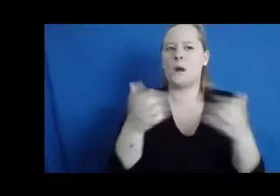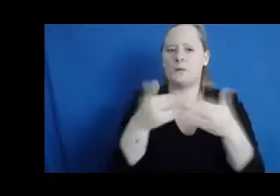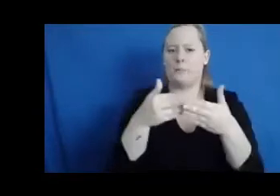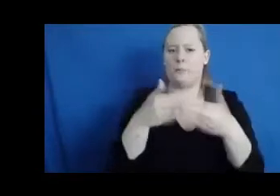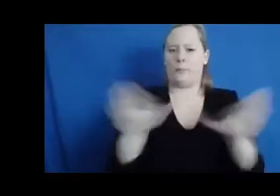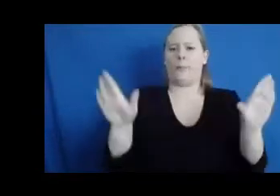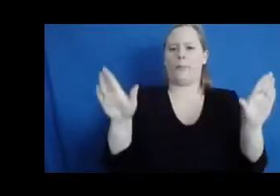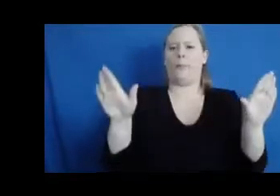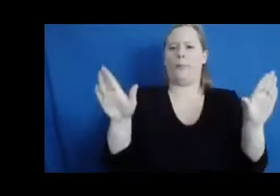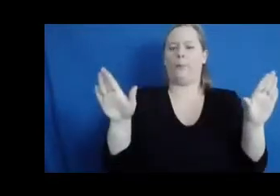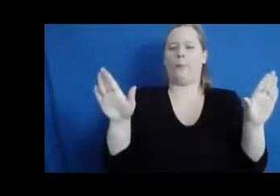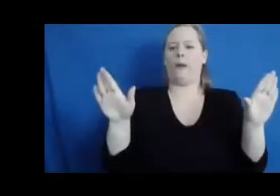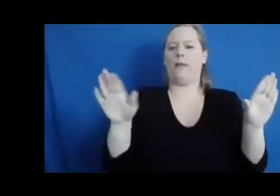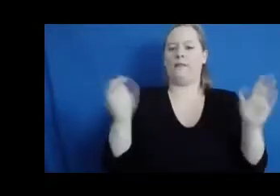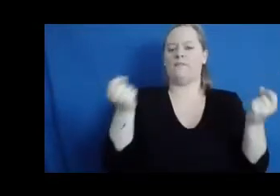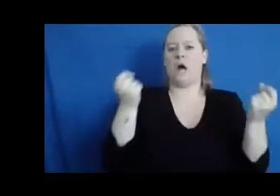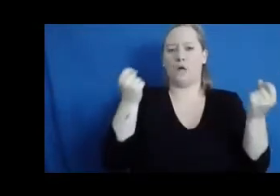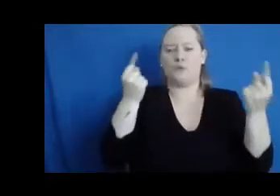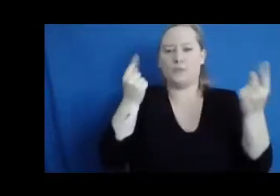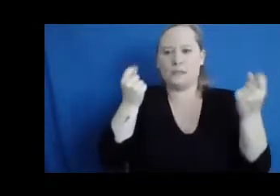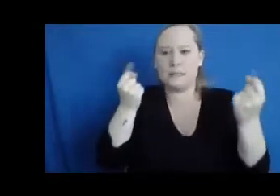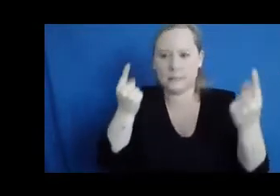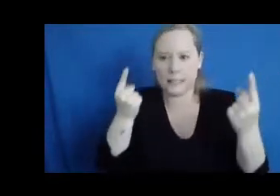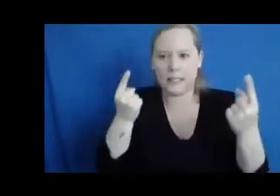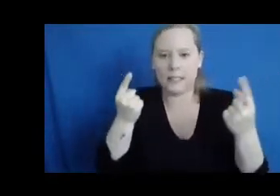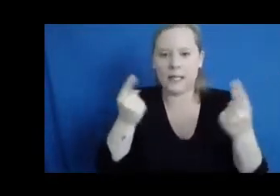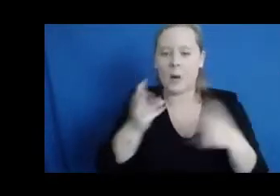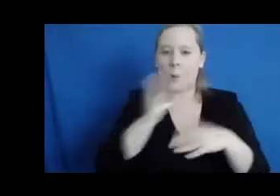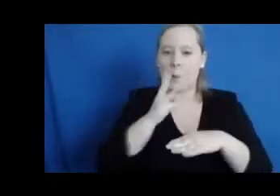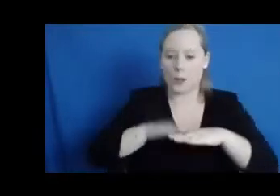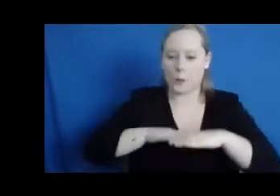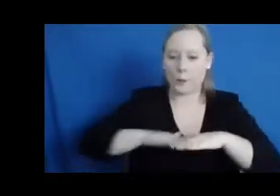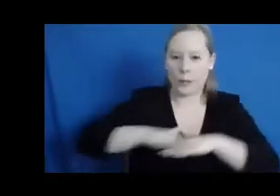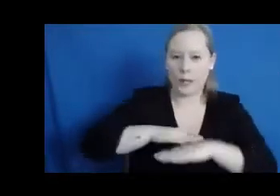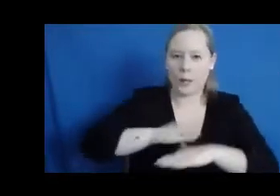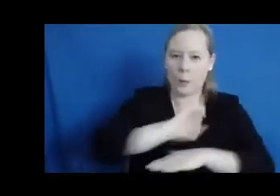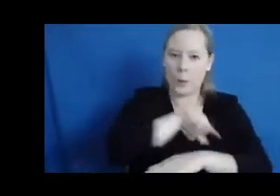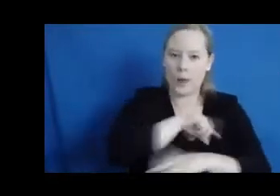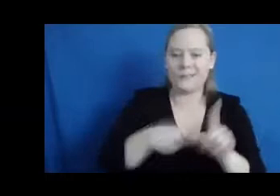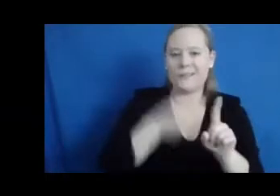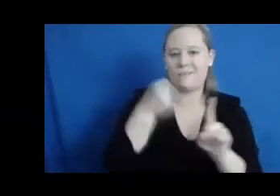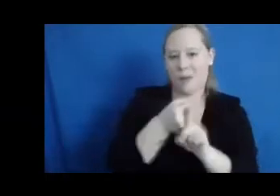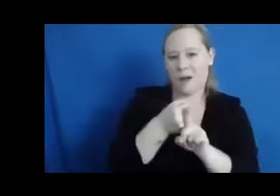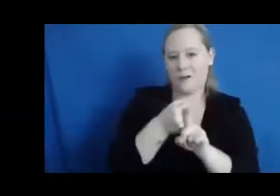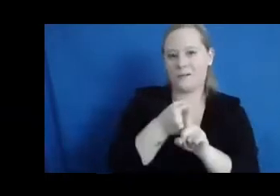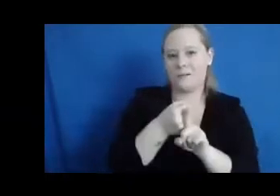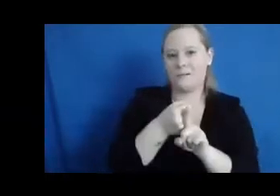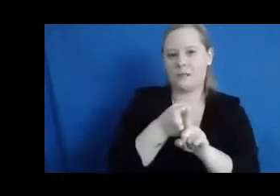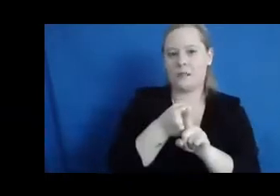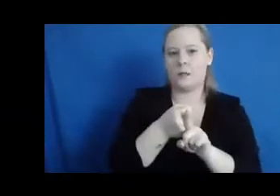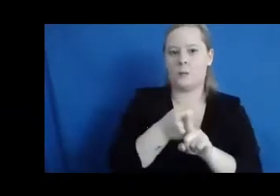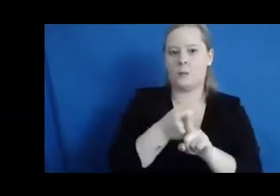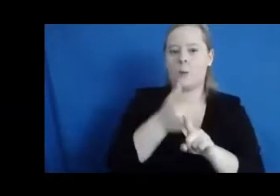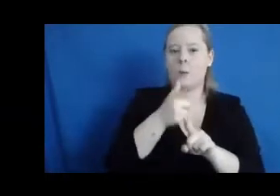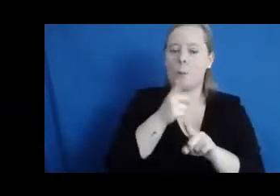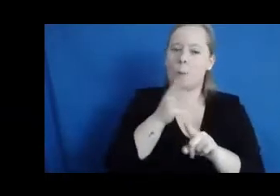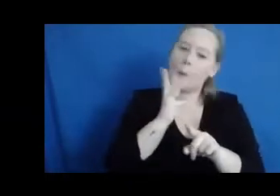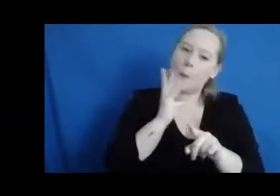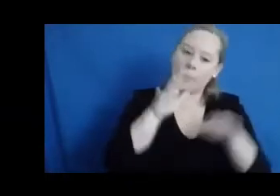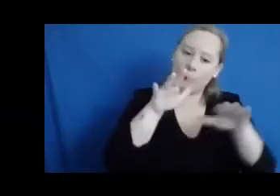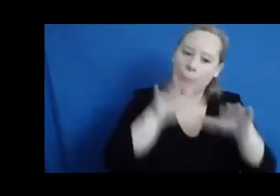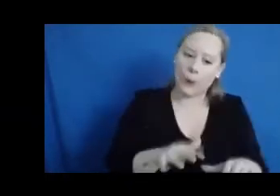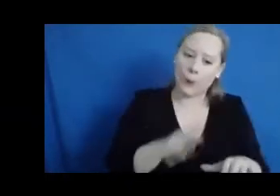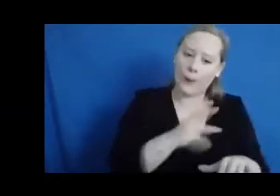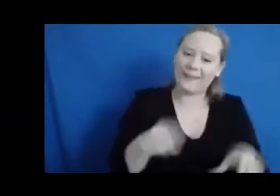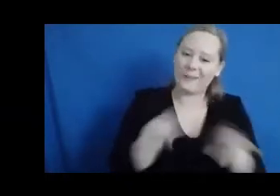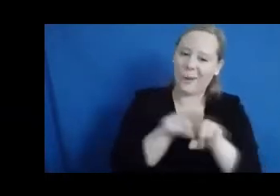so that we can understand how groundwater quality is impacted during low flow times of the year as well as high flow